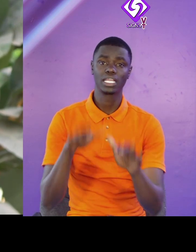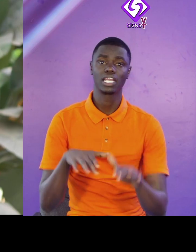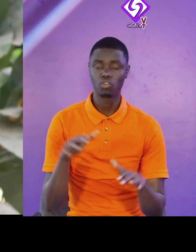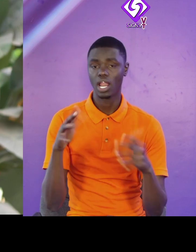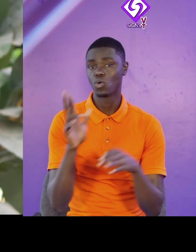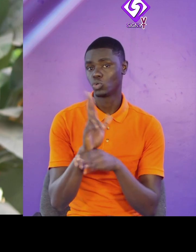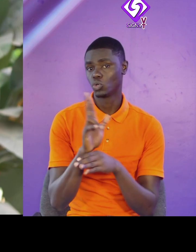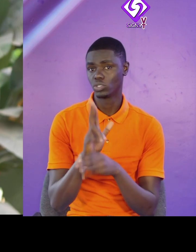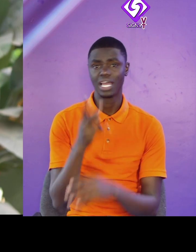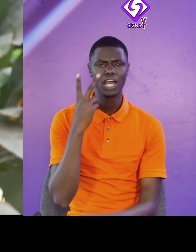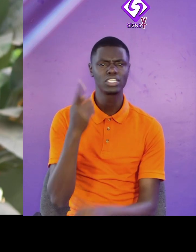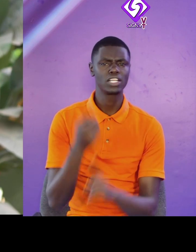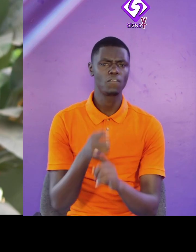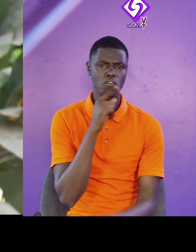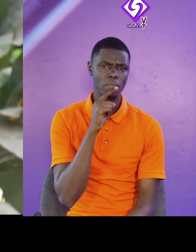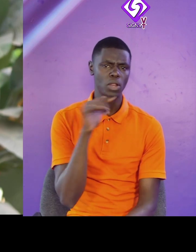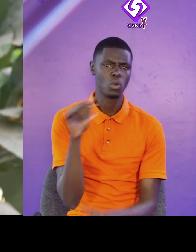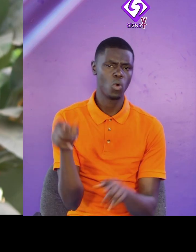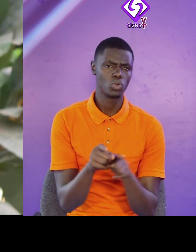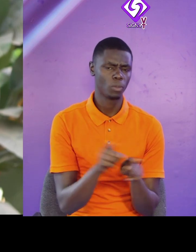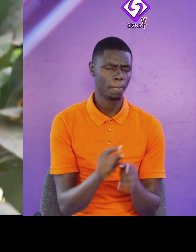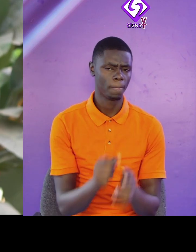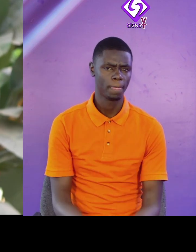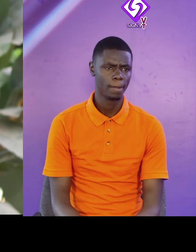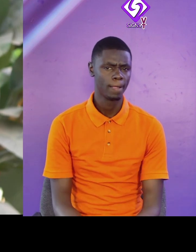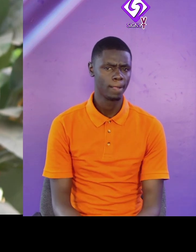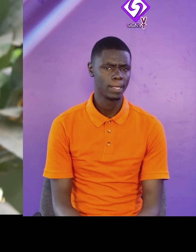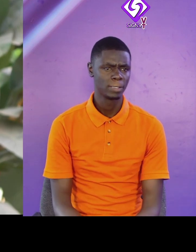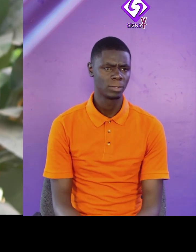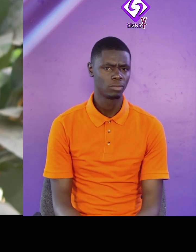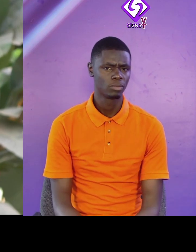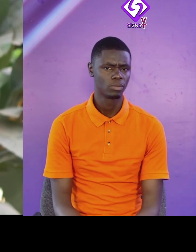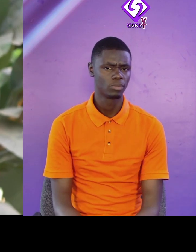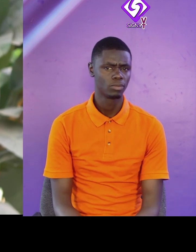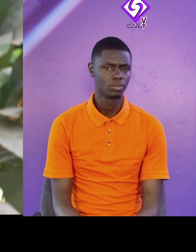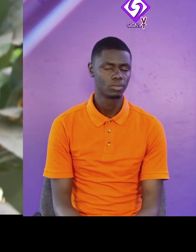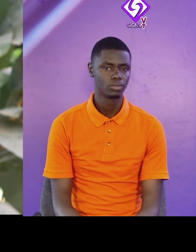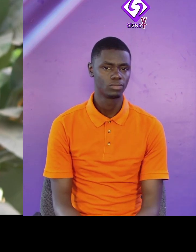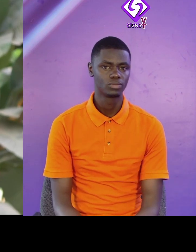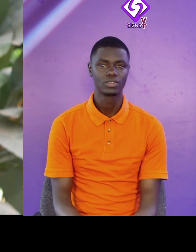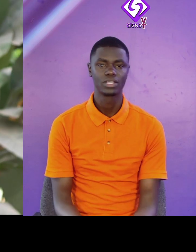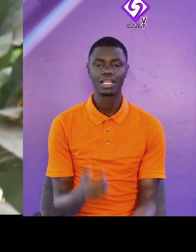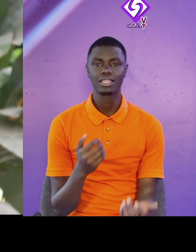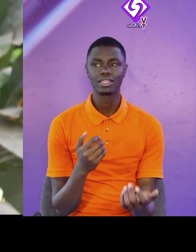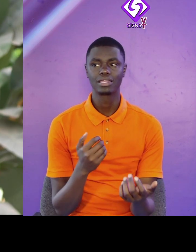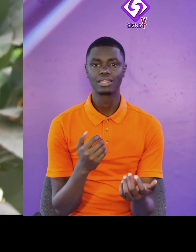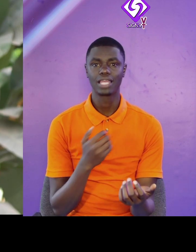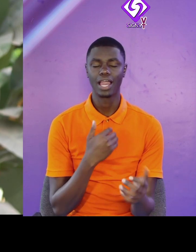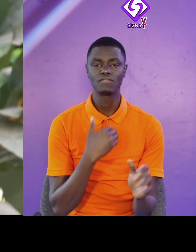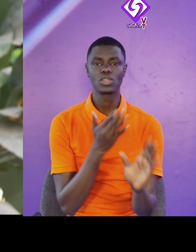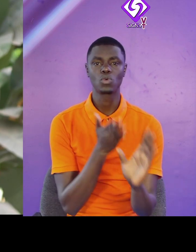think for men as well, we tend to maybe withdraw and spend more